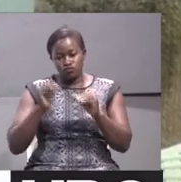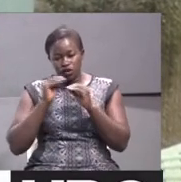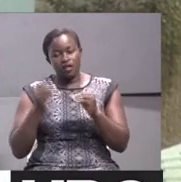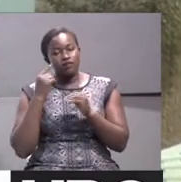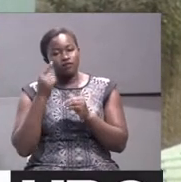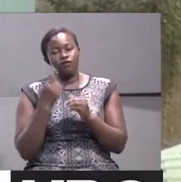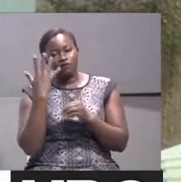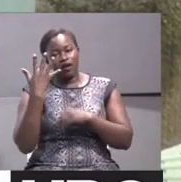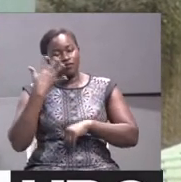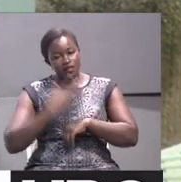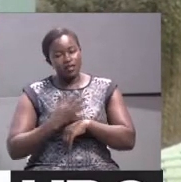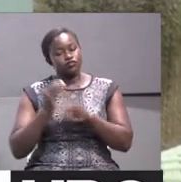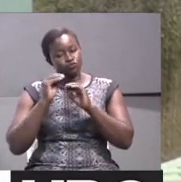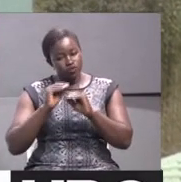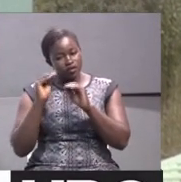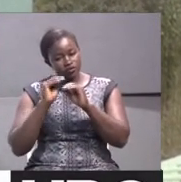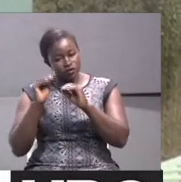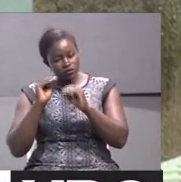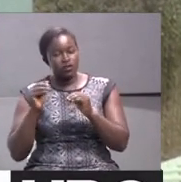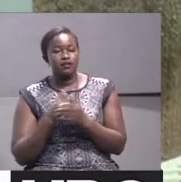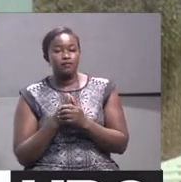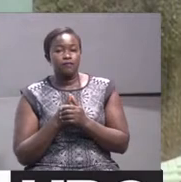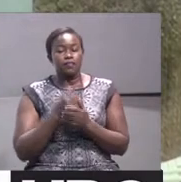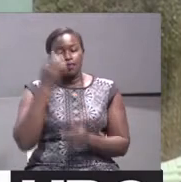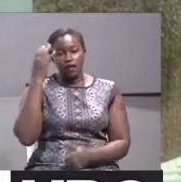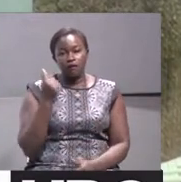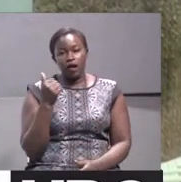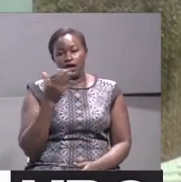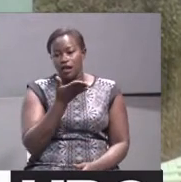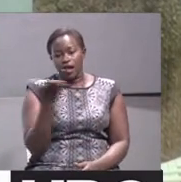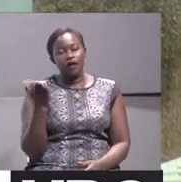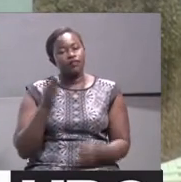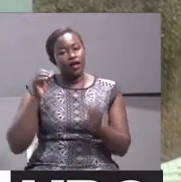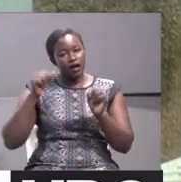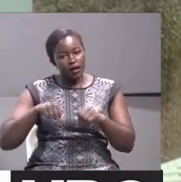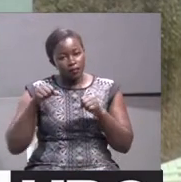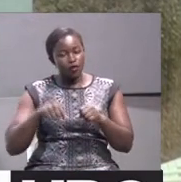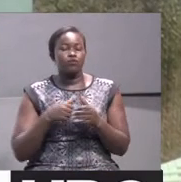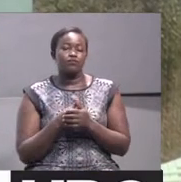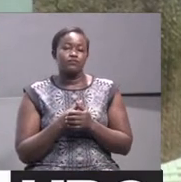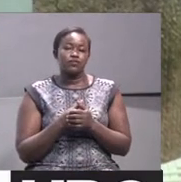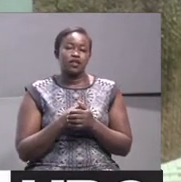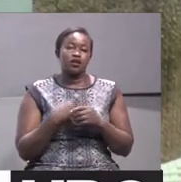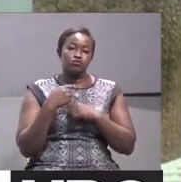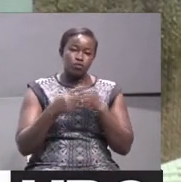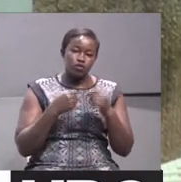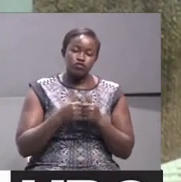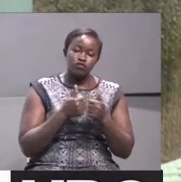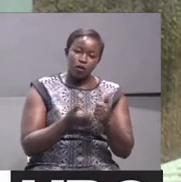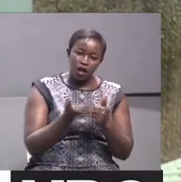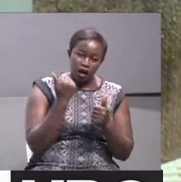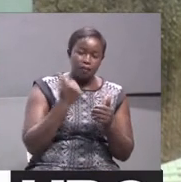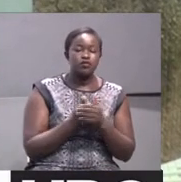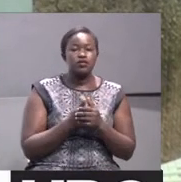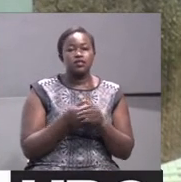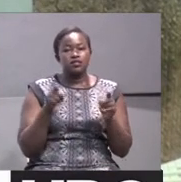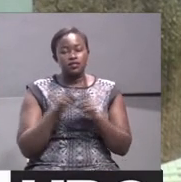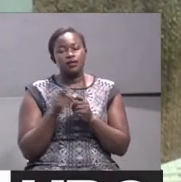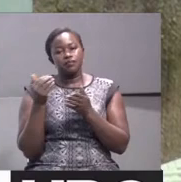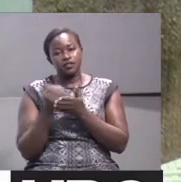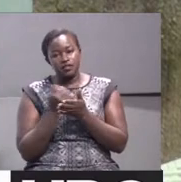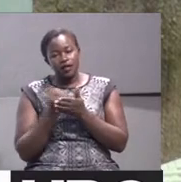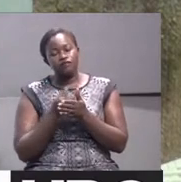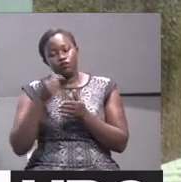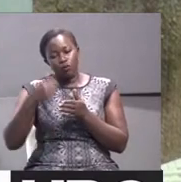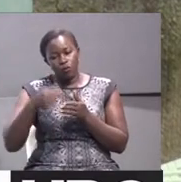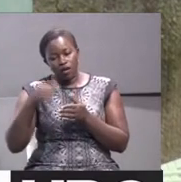of 5 days so that they are able to handle and also sell quality